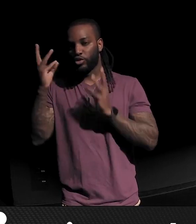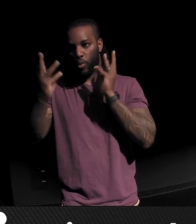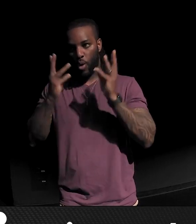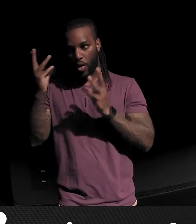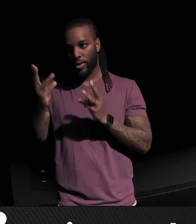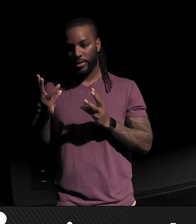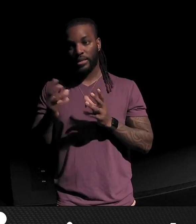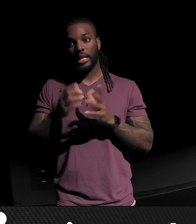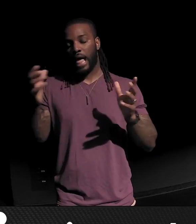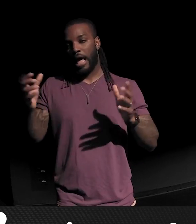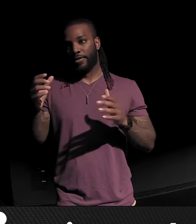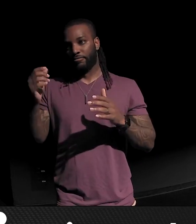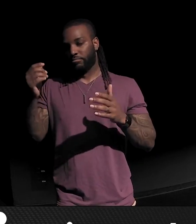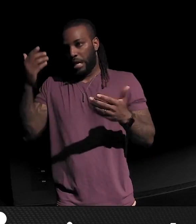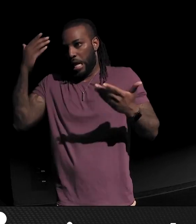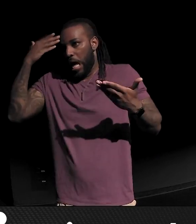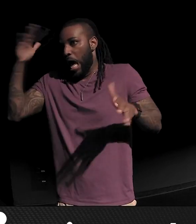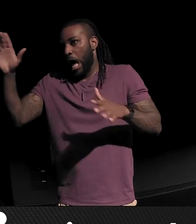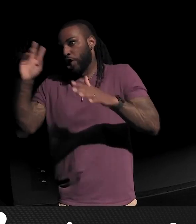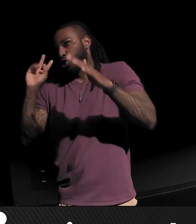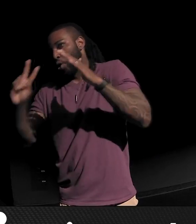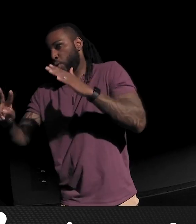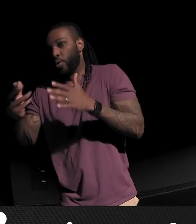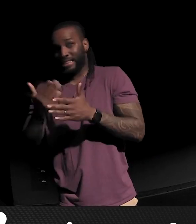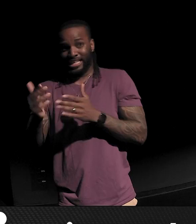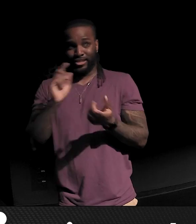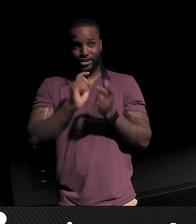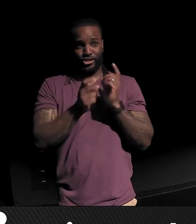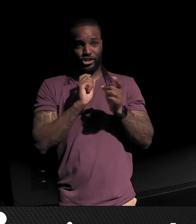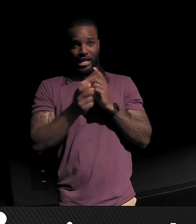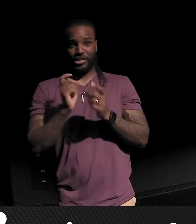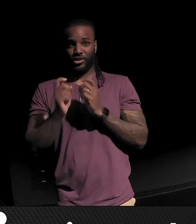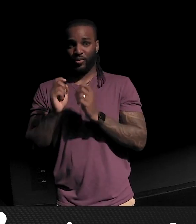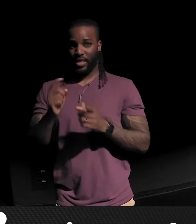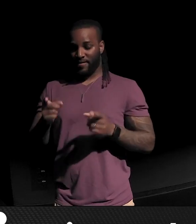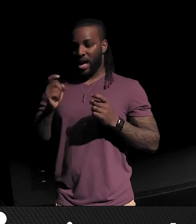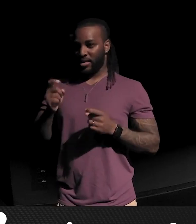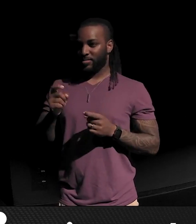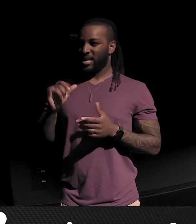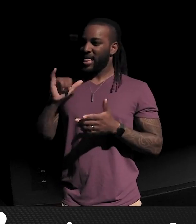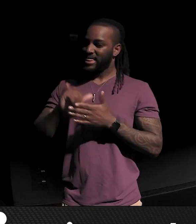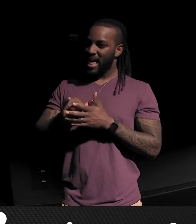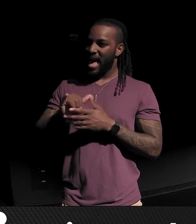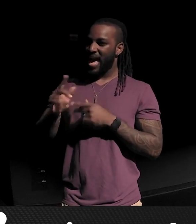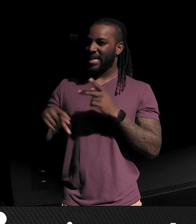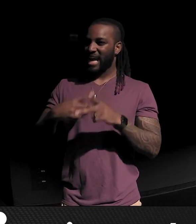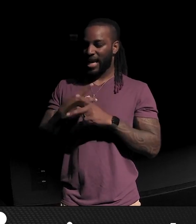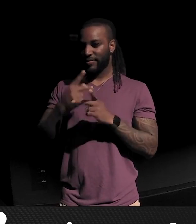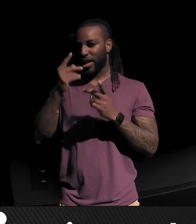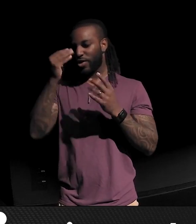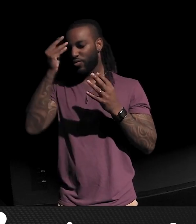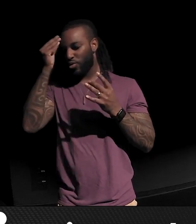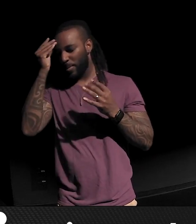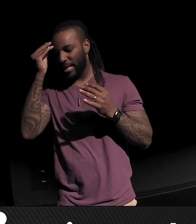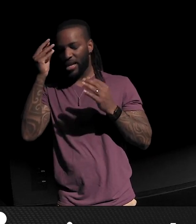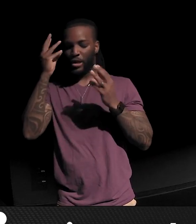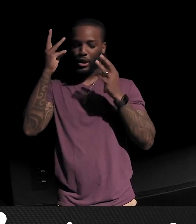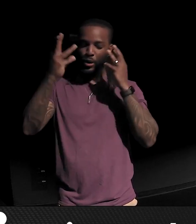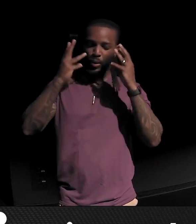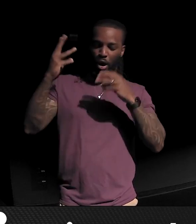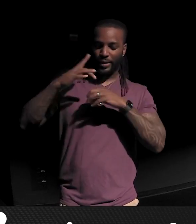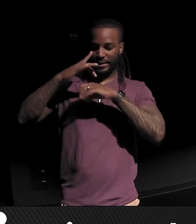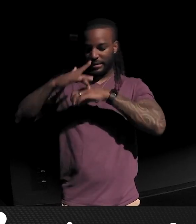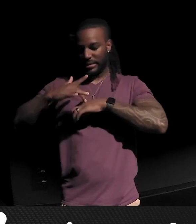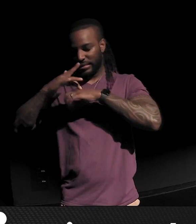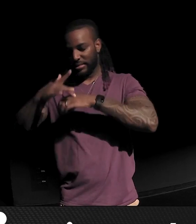unknown. Things are changing really fast around us. But that kind of ruminating, that kind of worry, it's